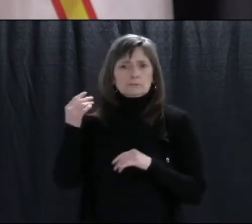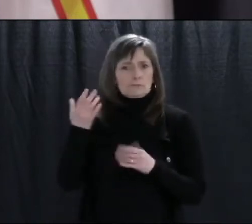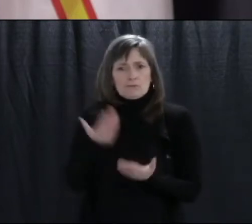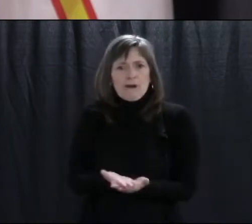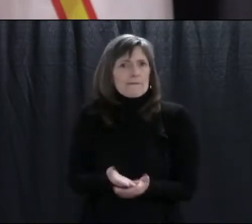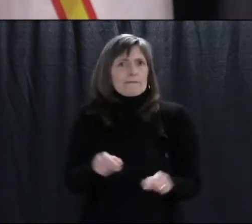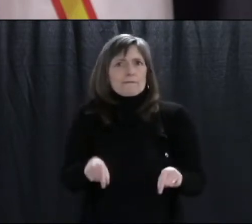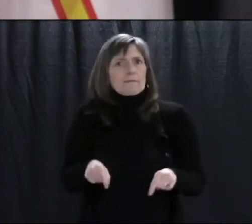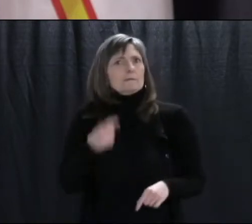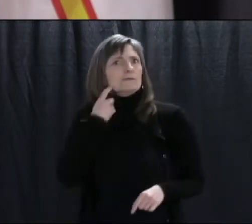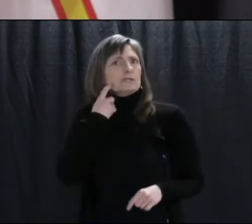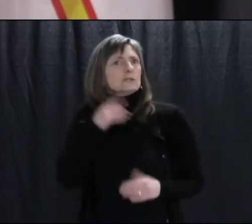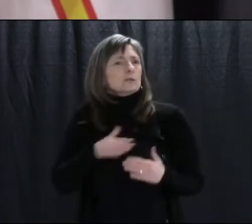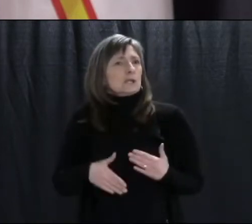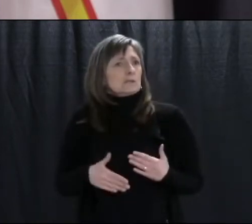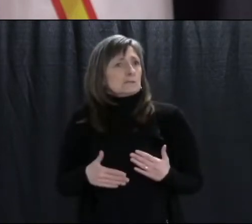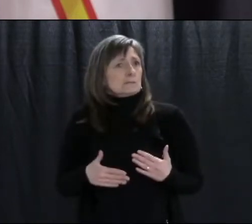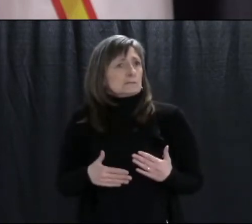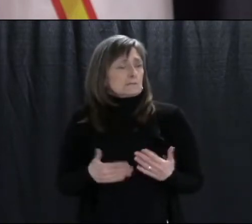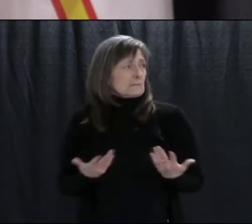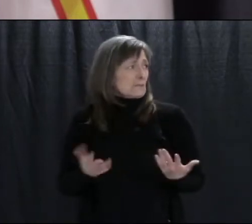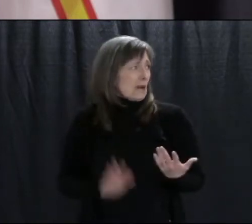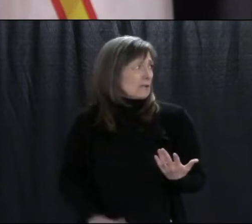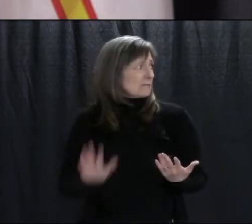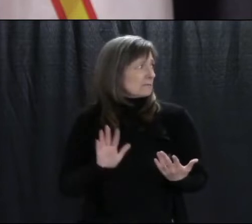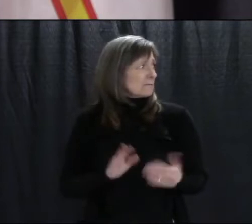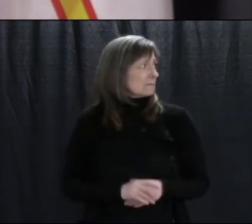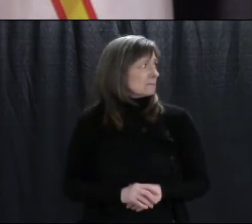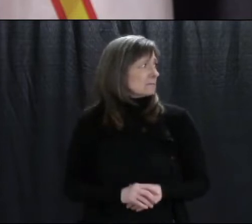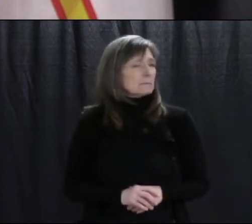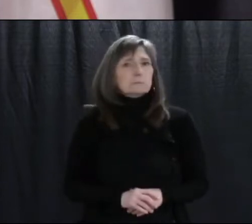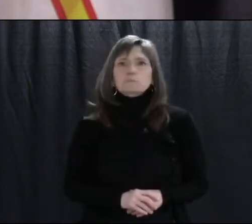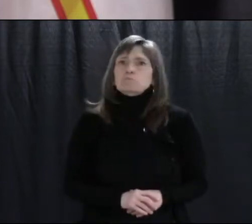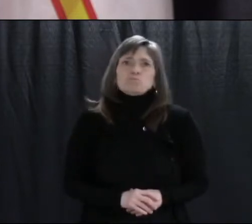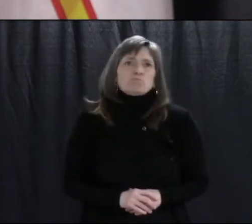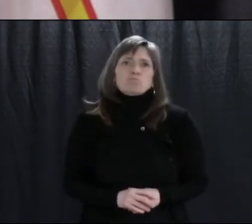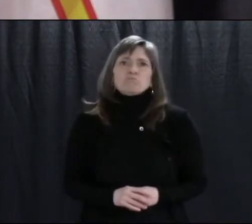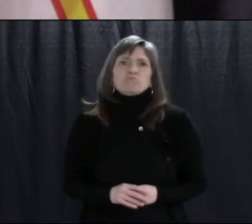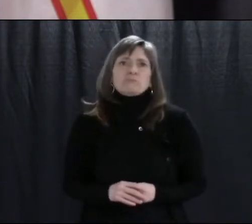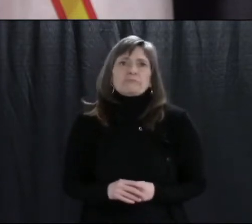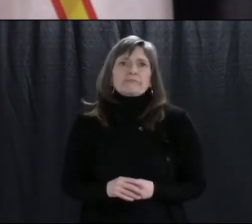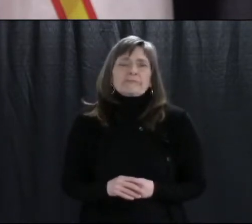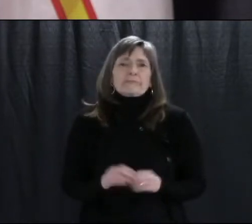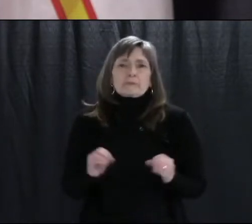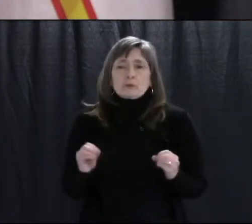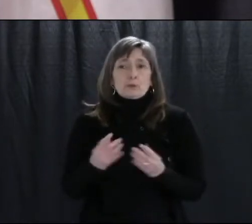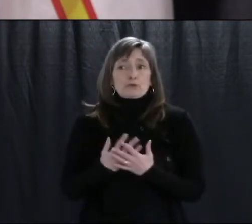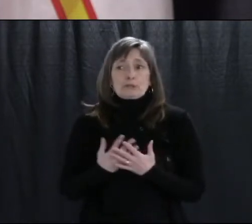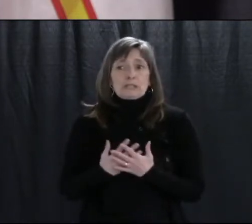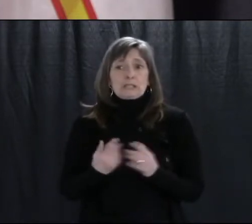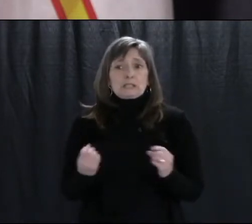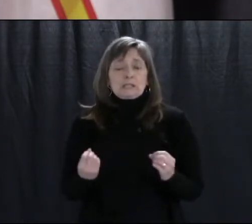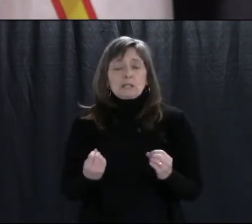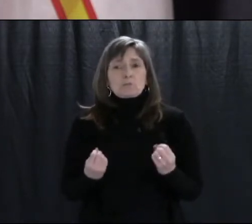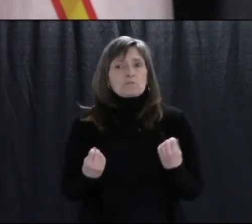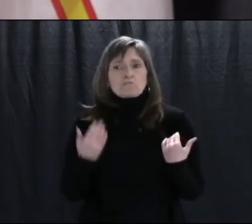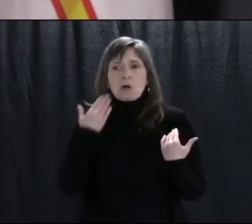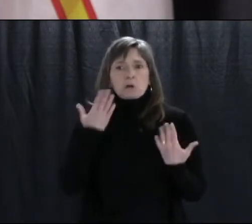came in Newfoundland this weekend without being screened? I wouldn't know the numbers offhand, how many people would have come into the province, but I